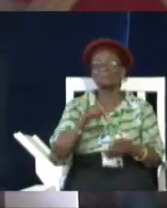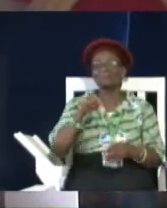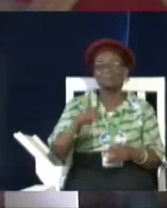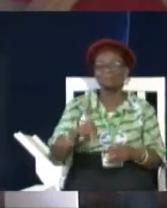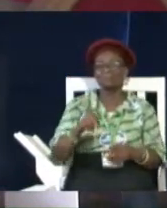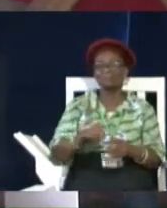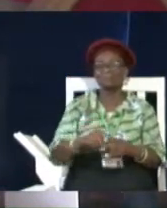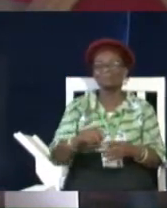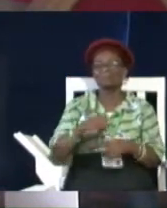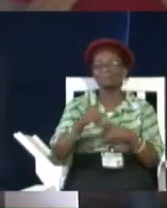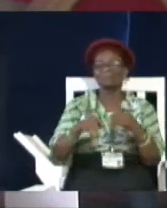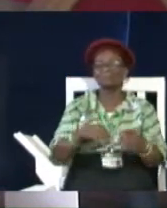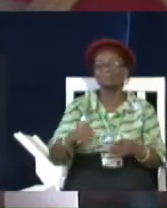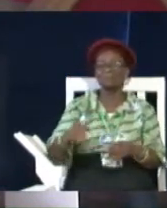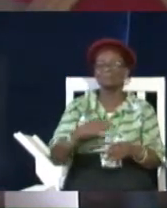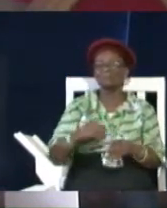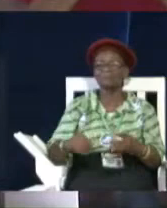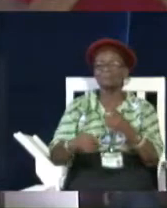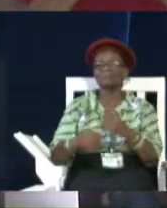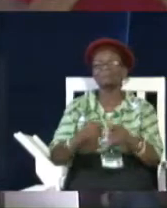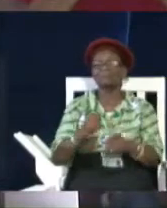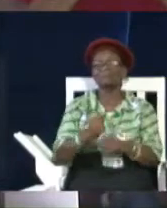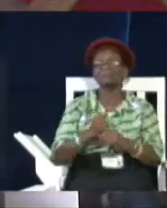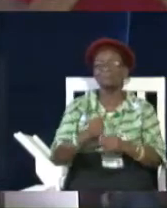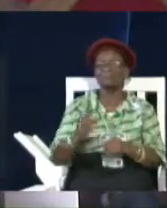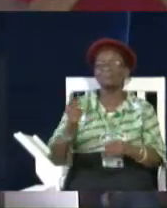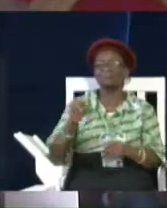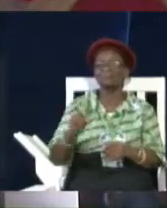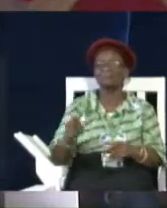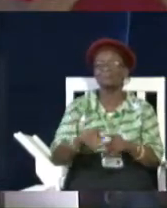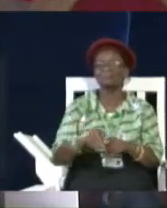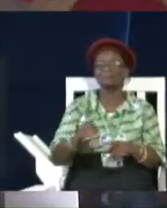As I'm going to tell you, and I will soon be closing,